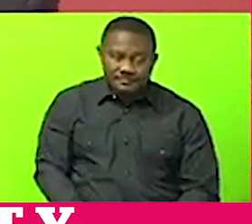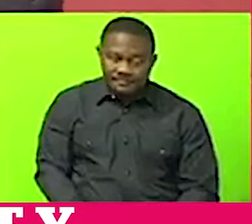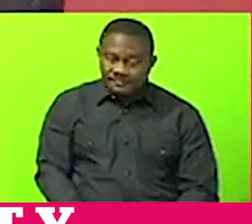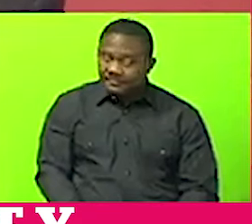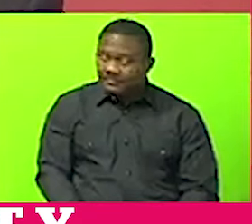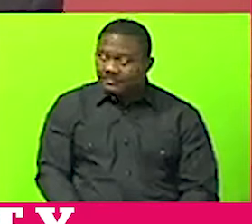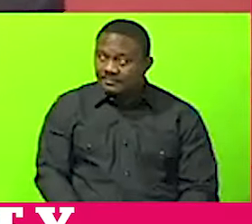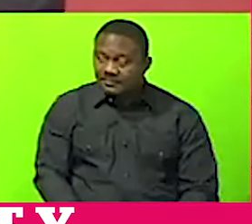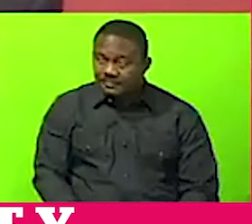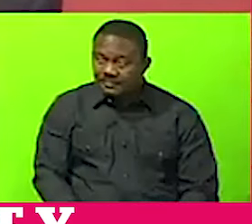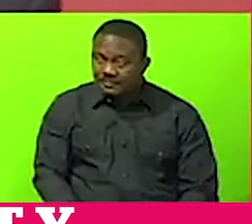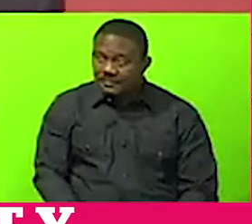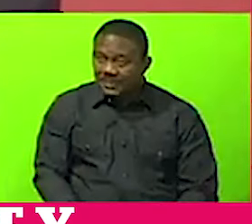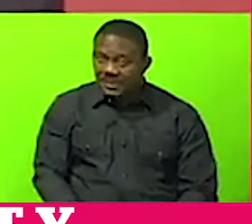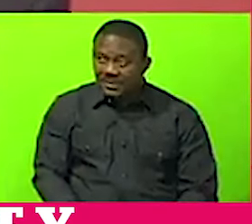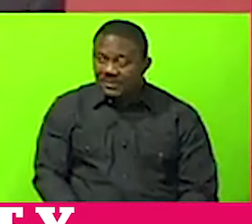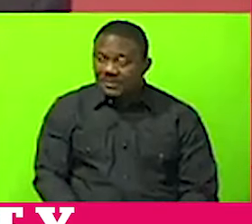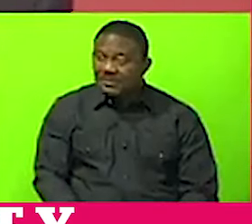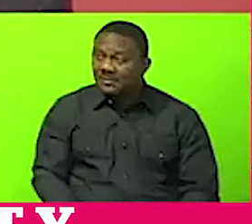2024 page